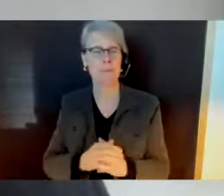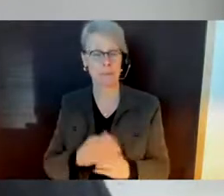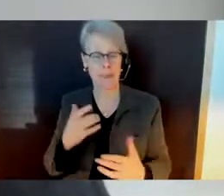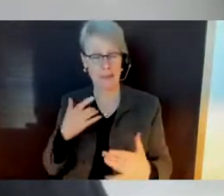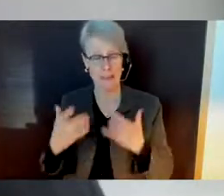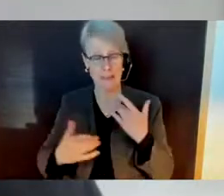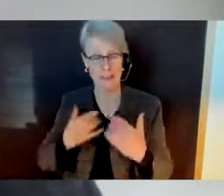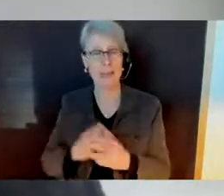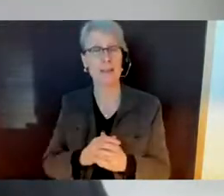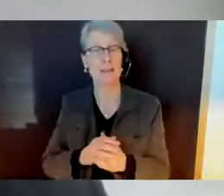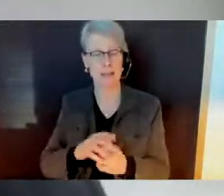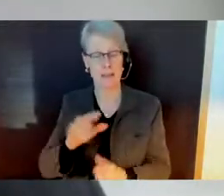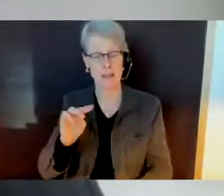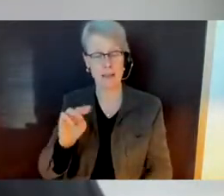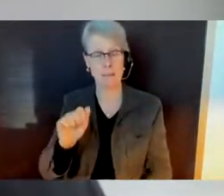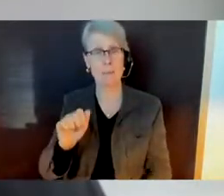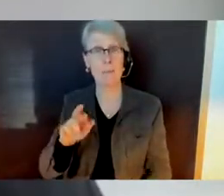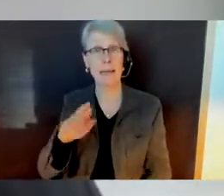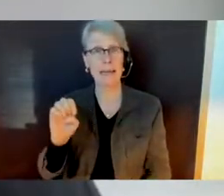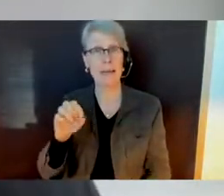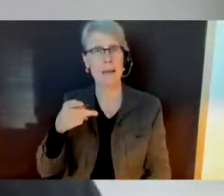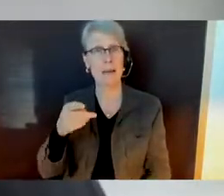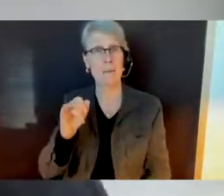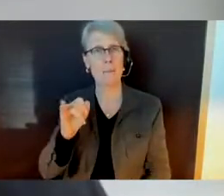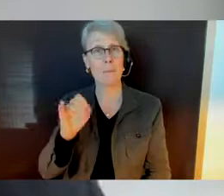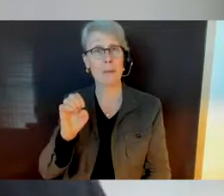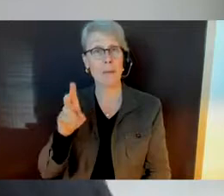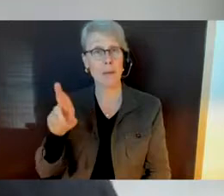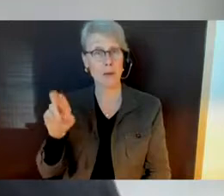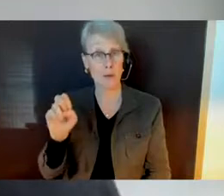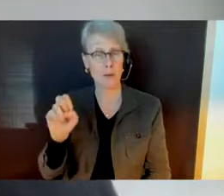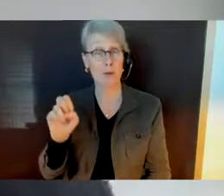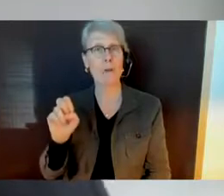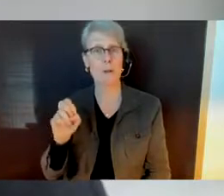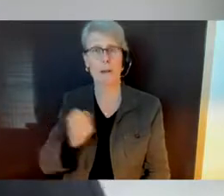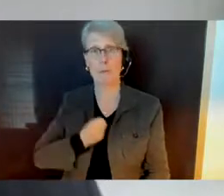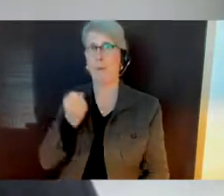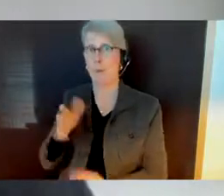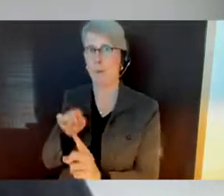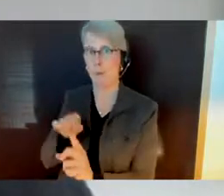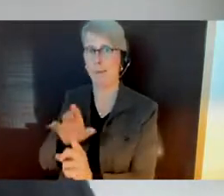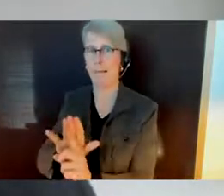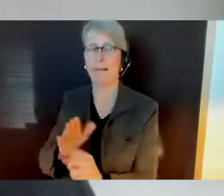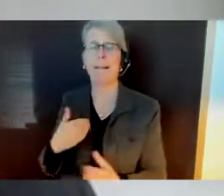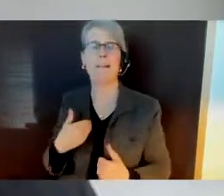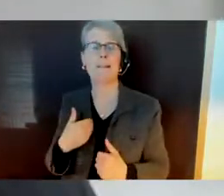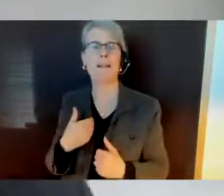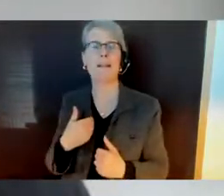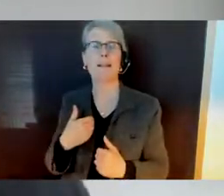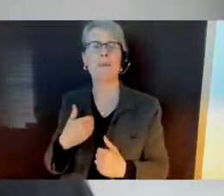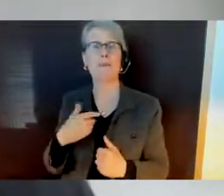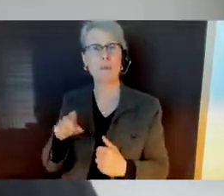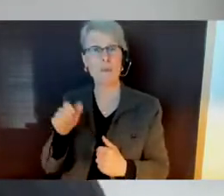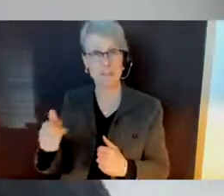my privilege to be able to welcome Mariepierre. Mariepierre will be sharing a poem with us, and